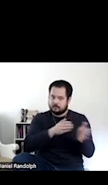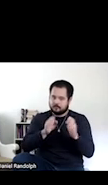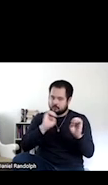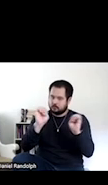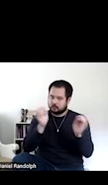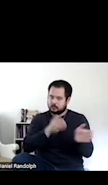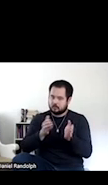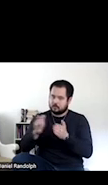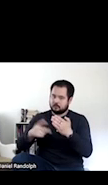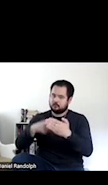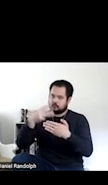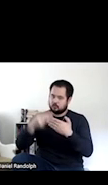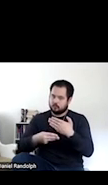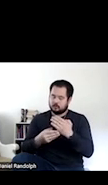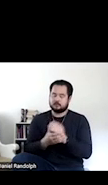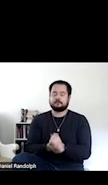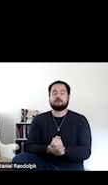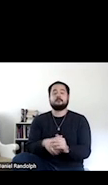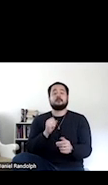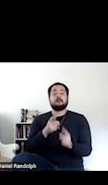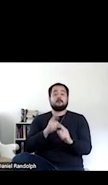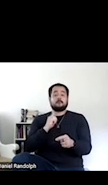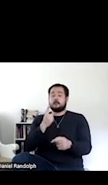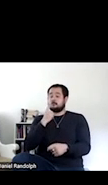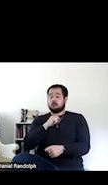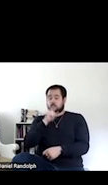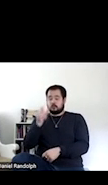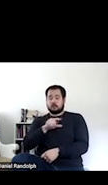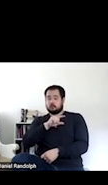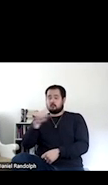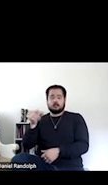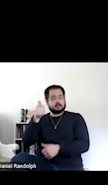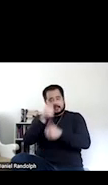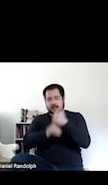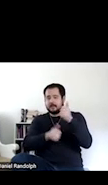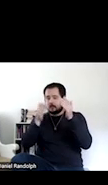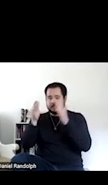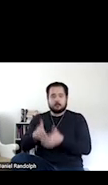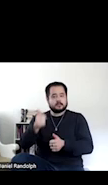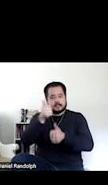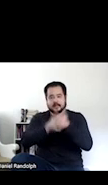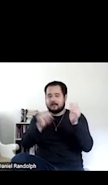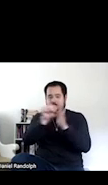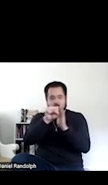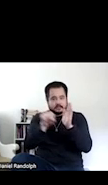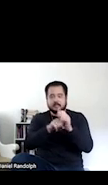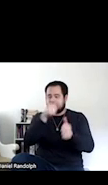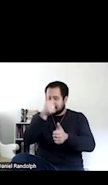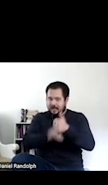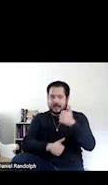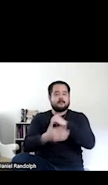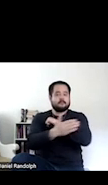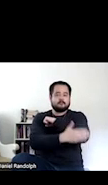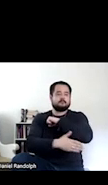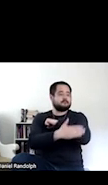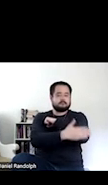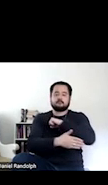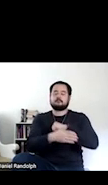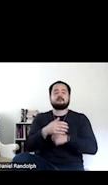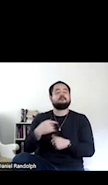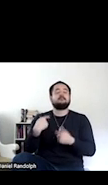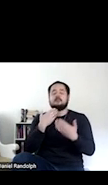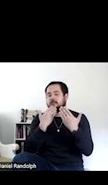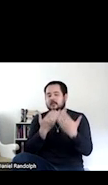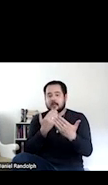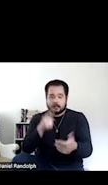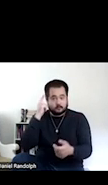and every single person in every single state and every single county, well, we thank you for choosing the American Red Cross.